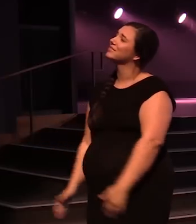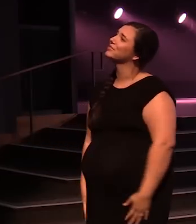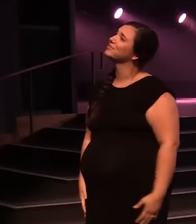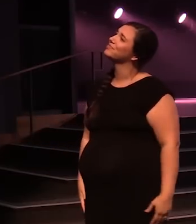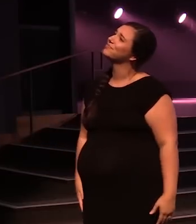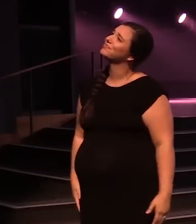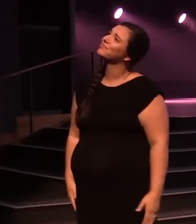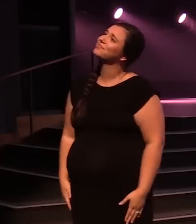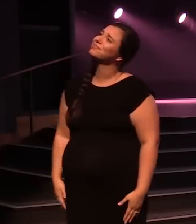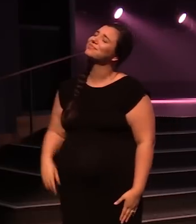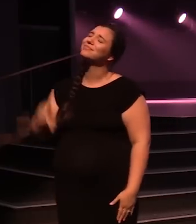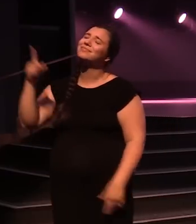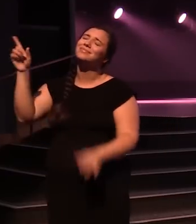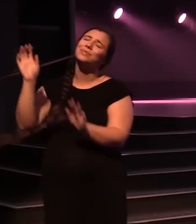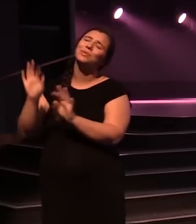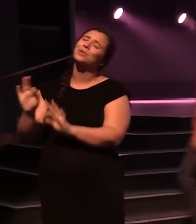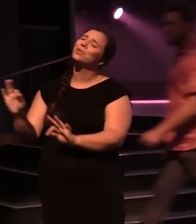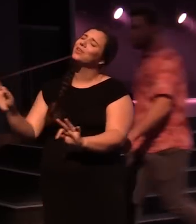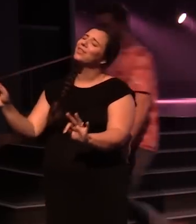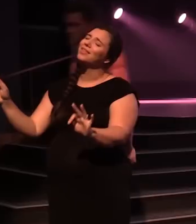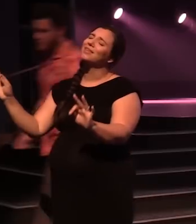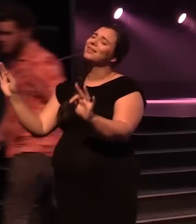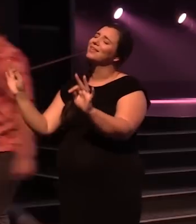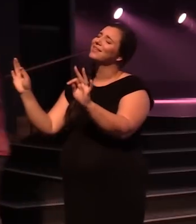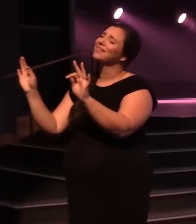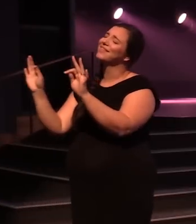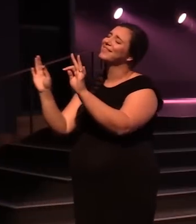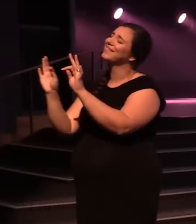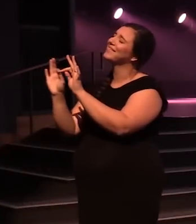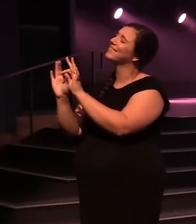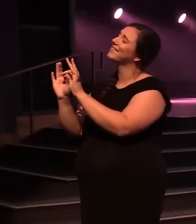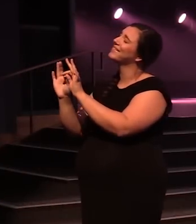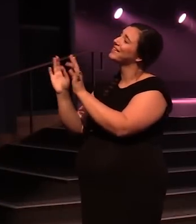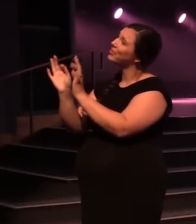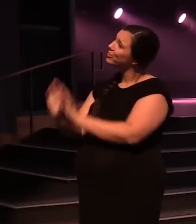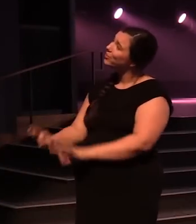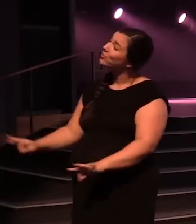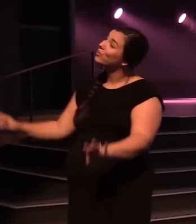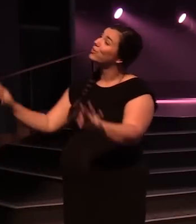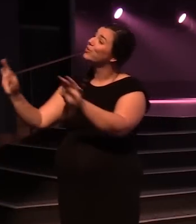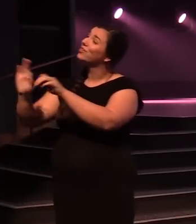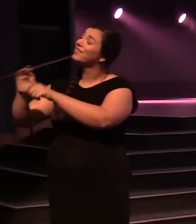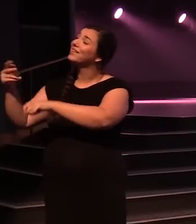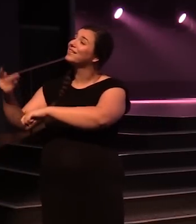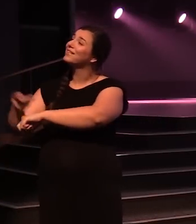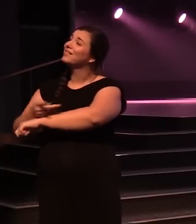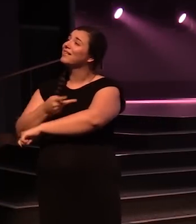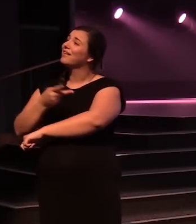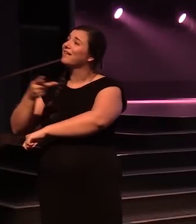seat. You're worthy, you're worthy, and worthy is the